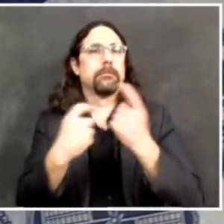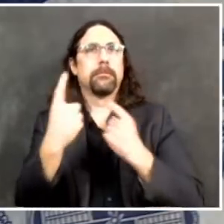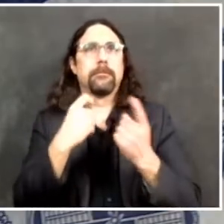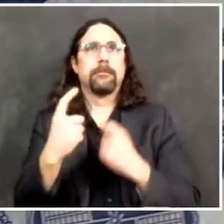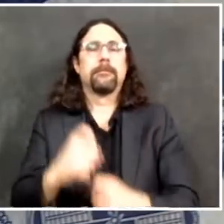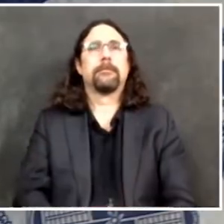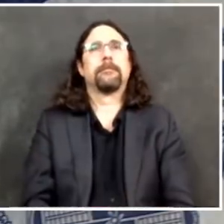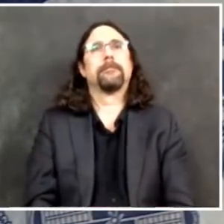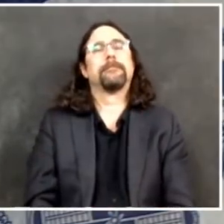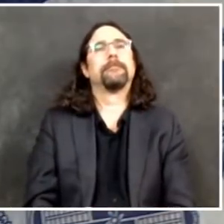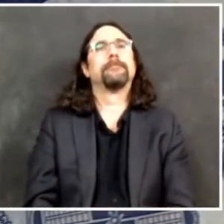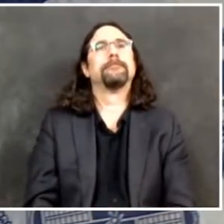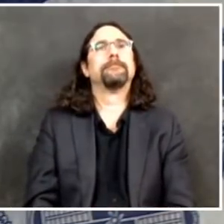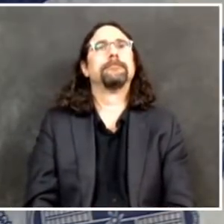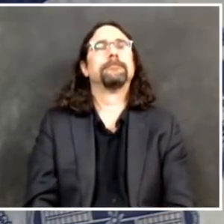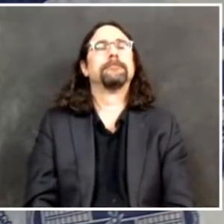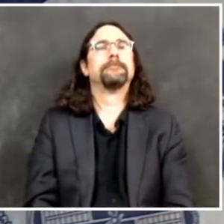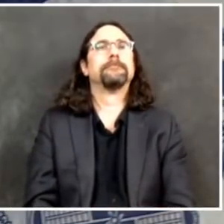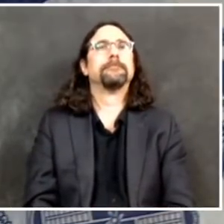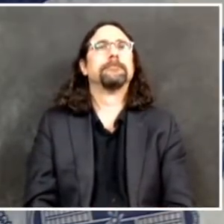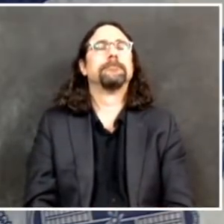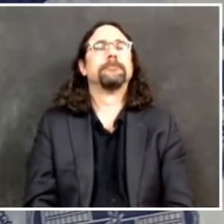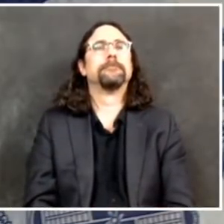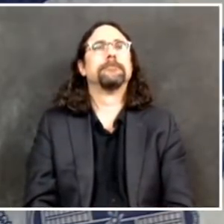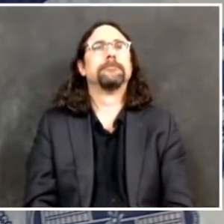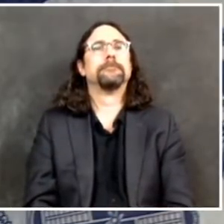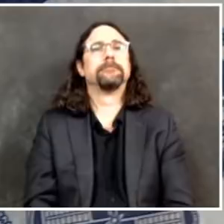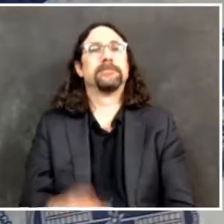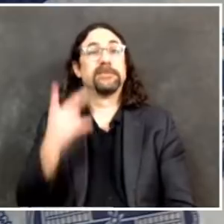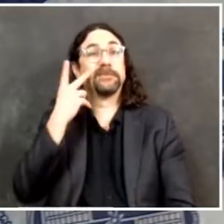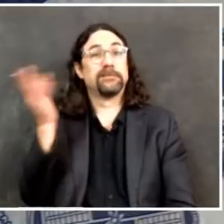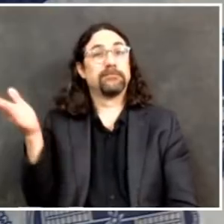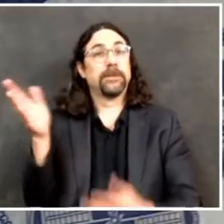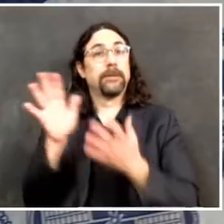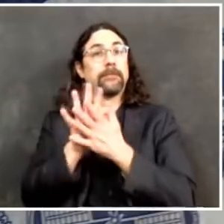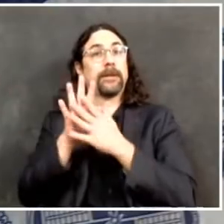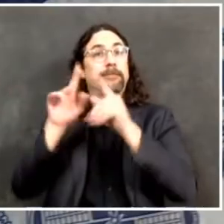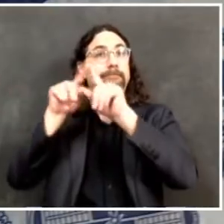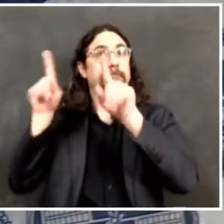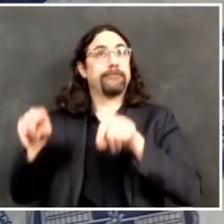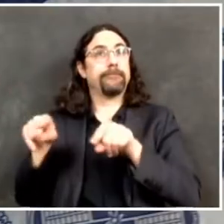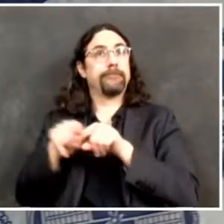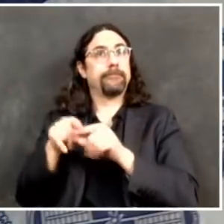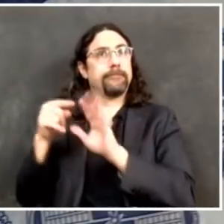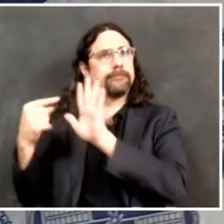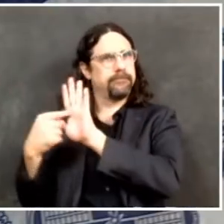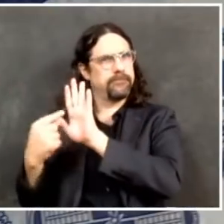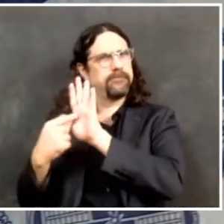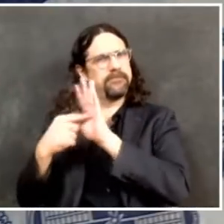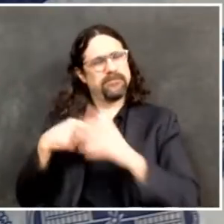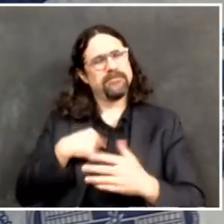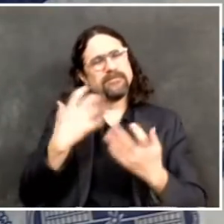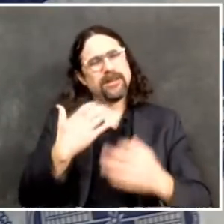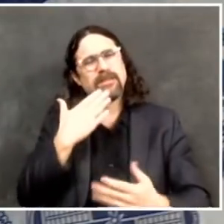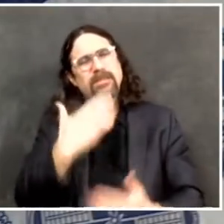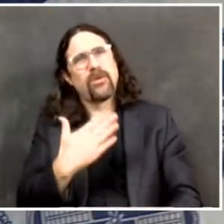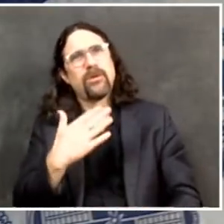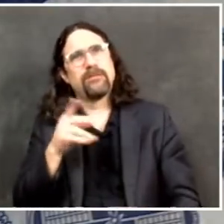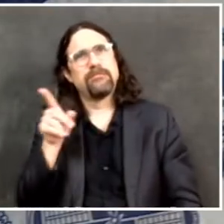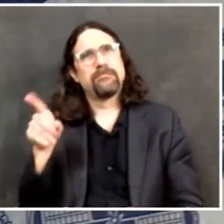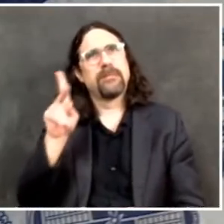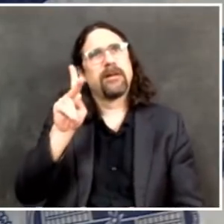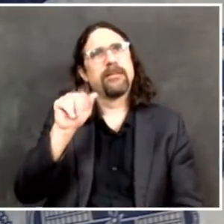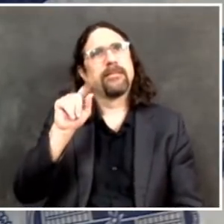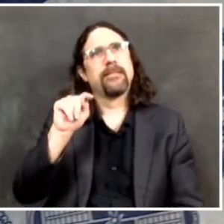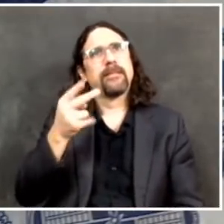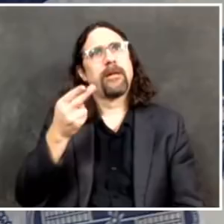Yorkers to recognize that Catherine and her team and all the folks who are doing this work at all the agencies, they are resolute. They are not giving